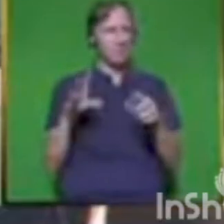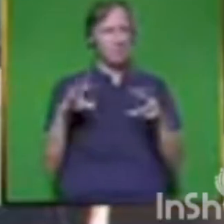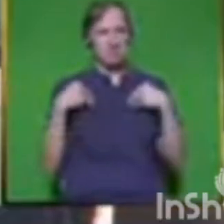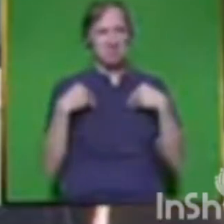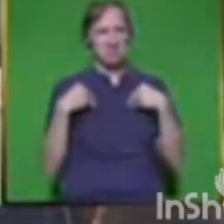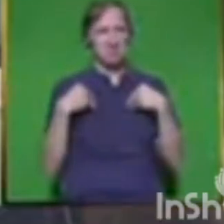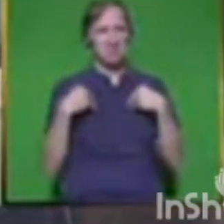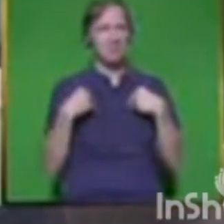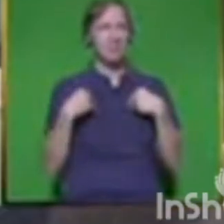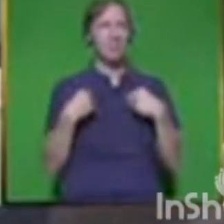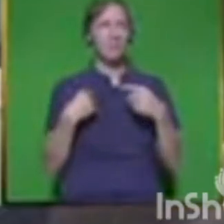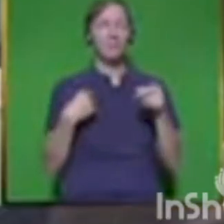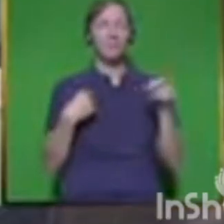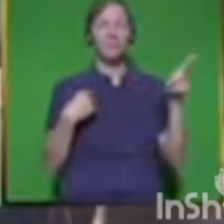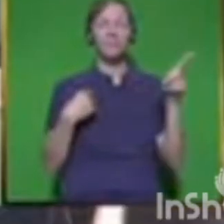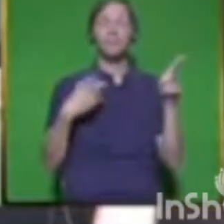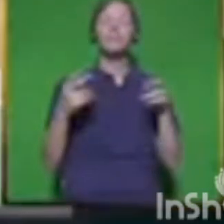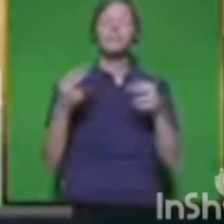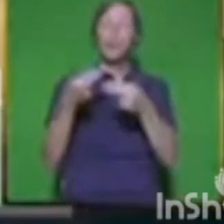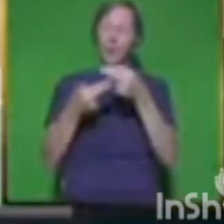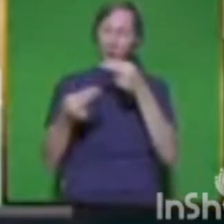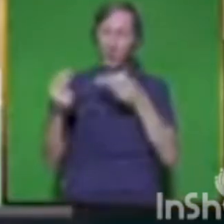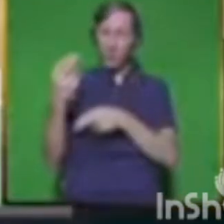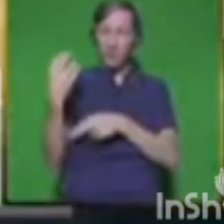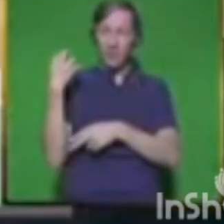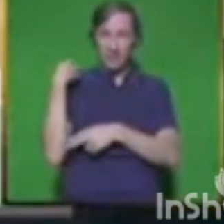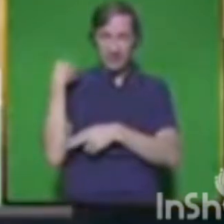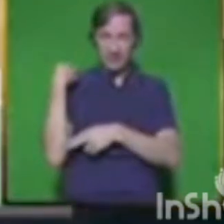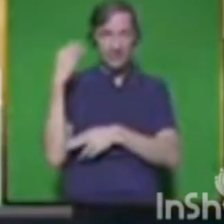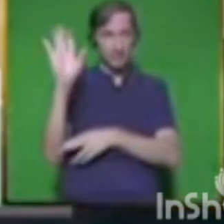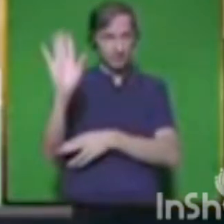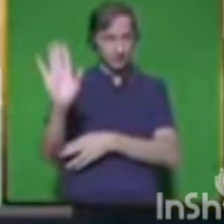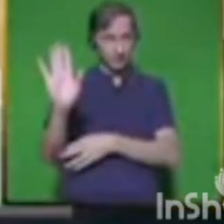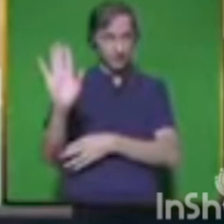Honourable Minister, there's a point. Honourable Minister,